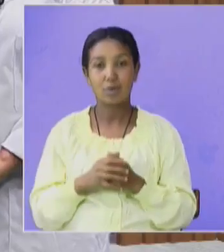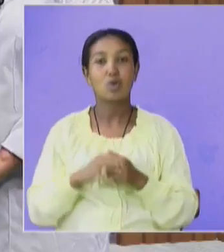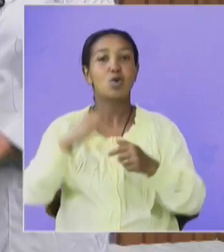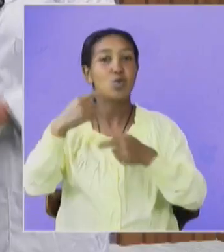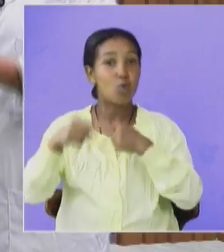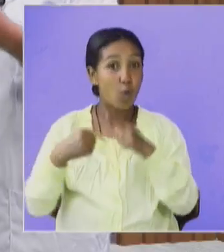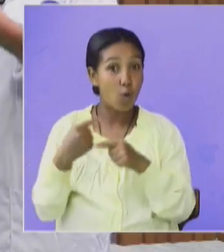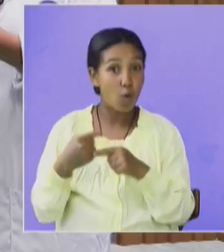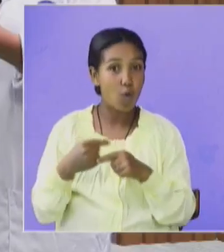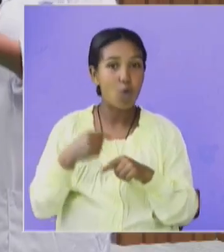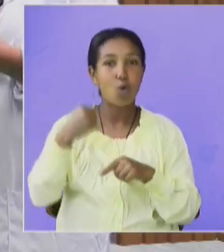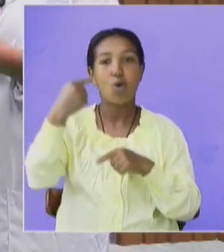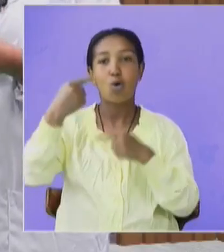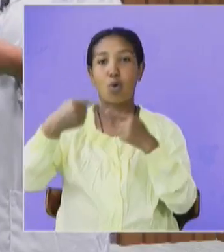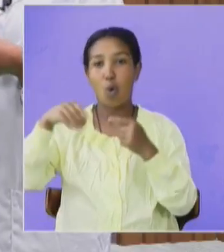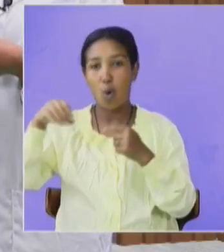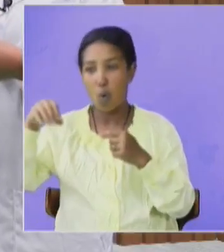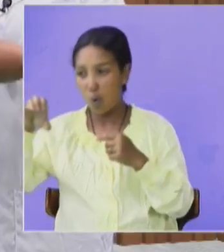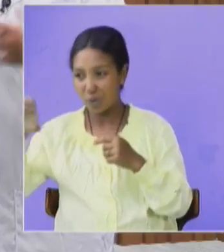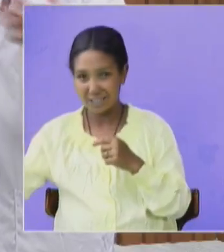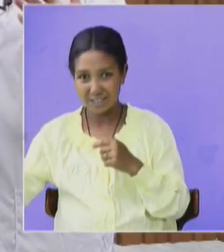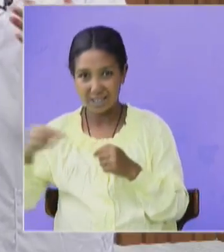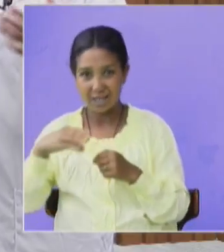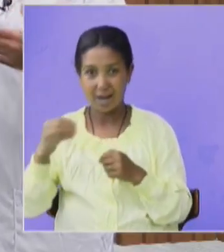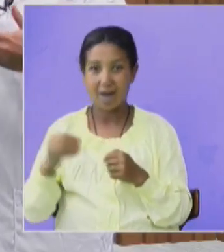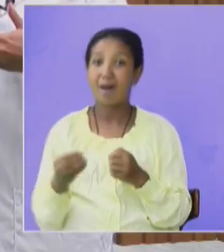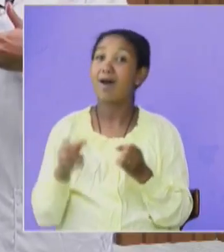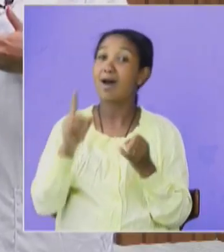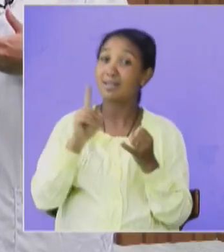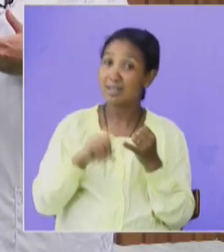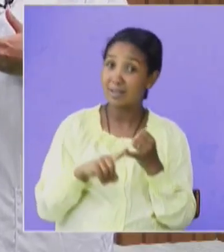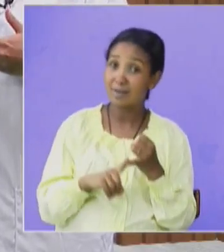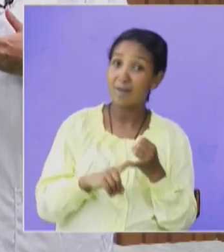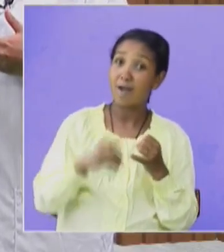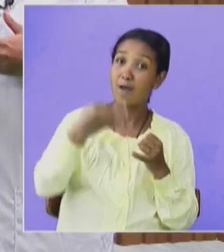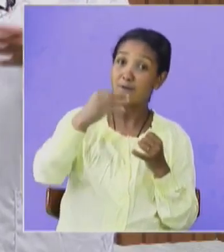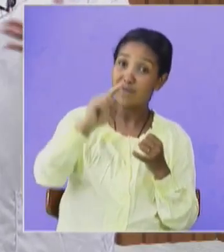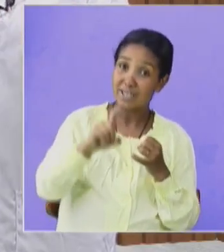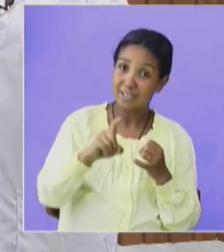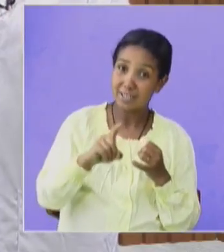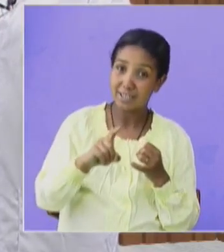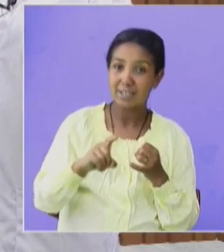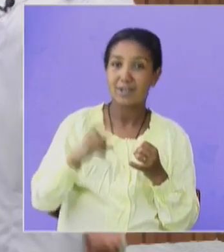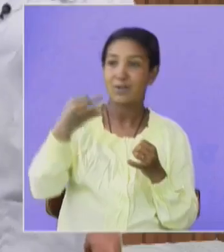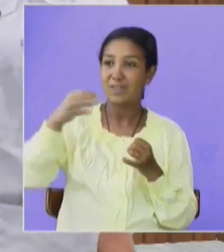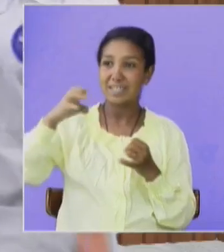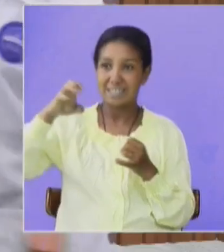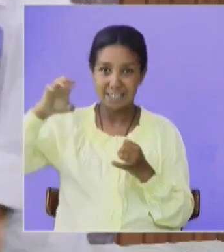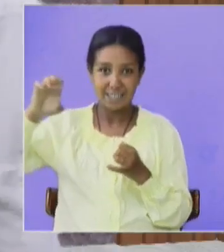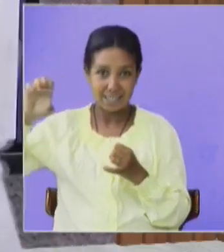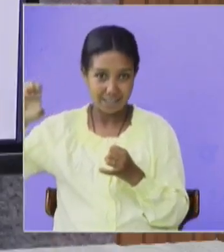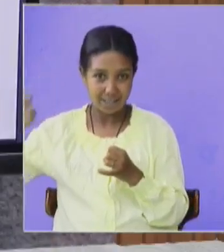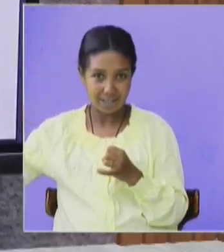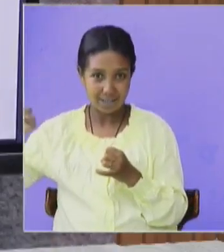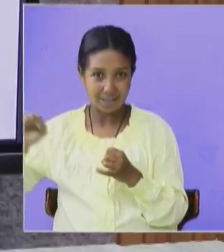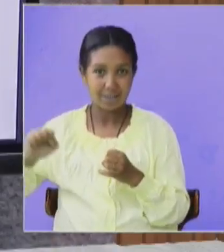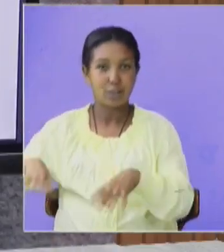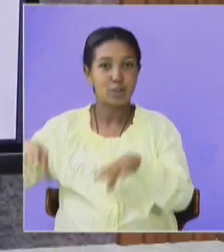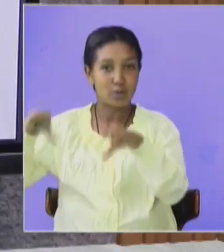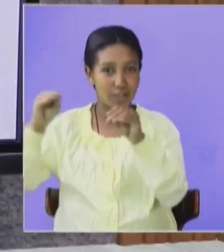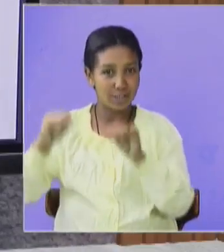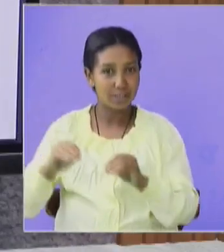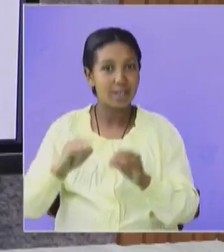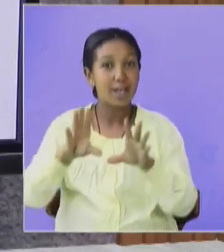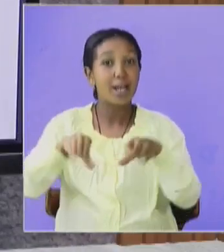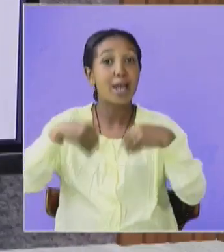Go, goes. And also at the end, fix, fixes. Students, let